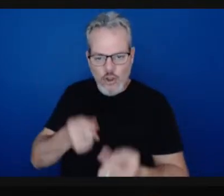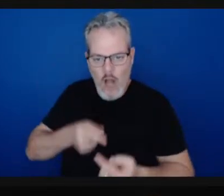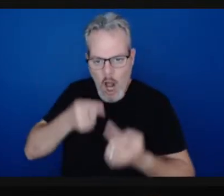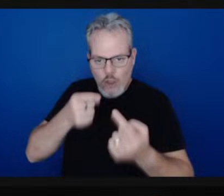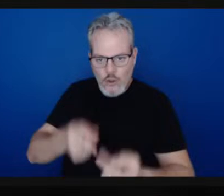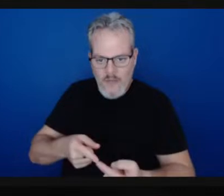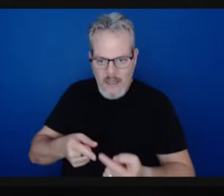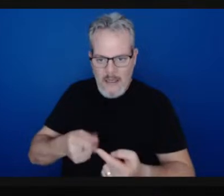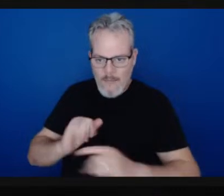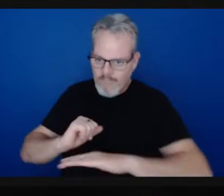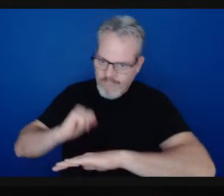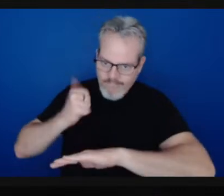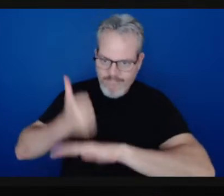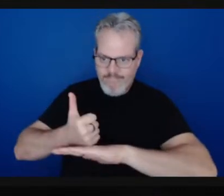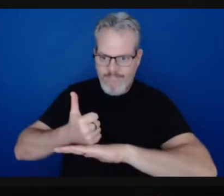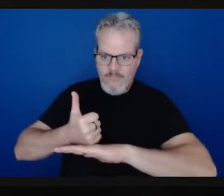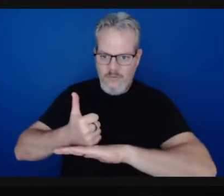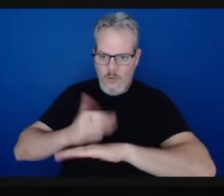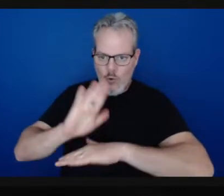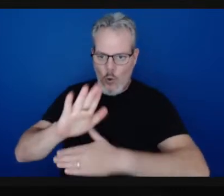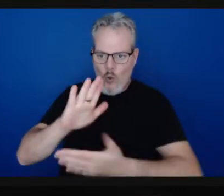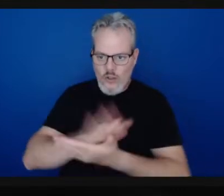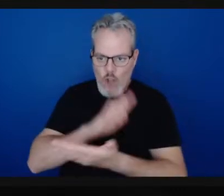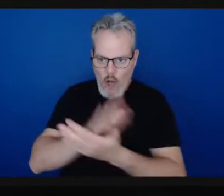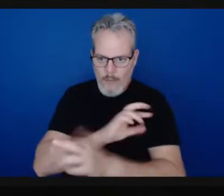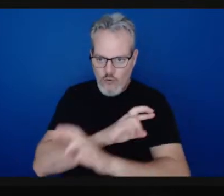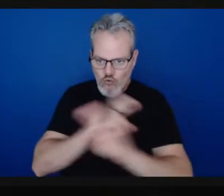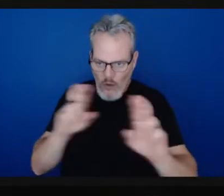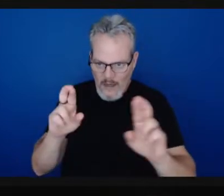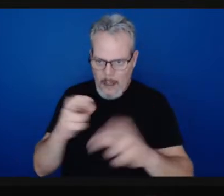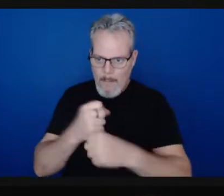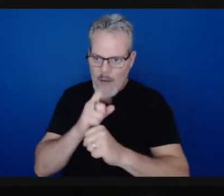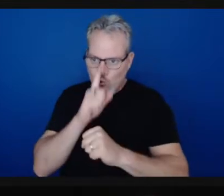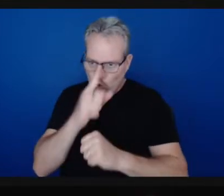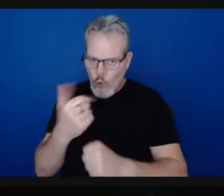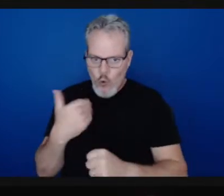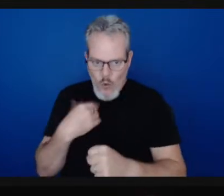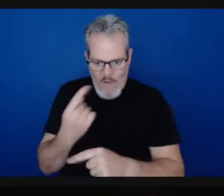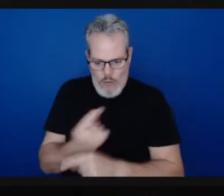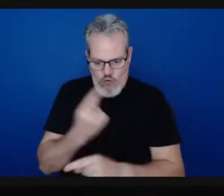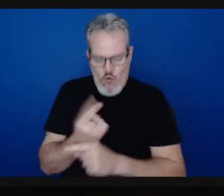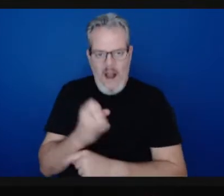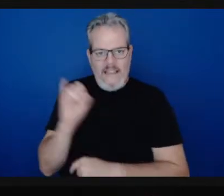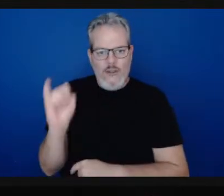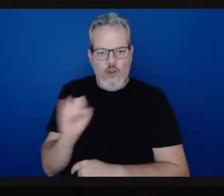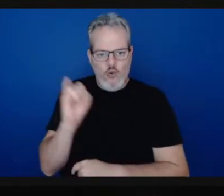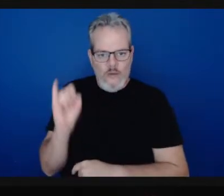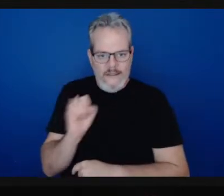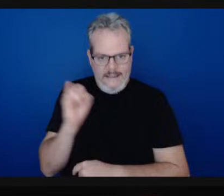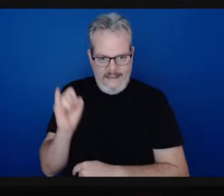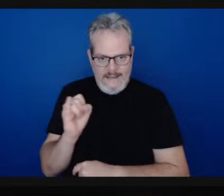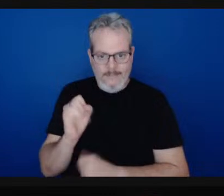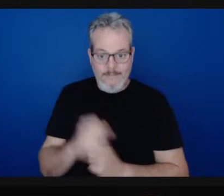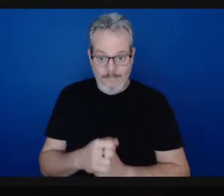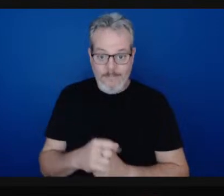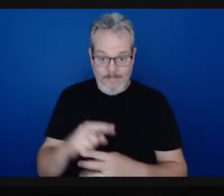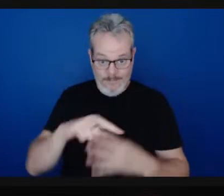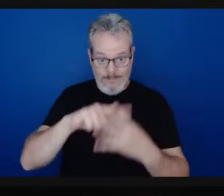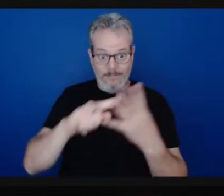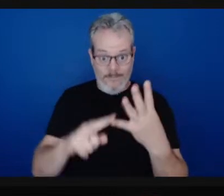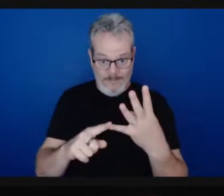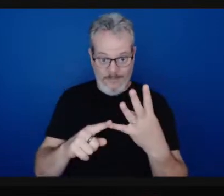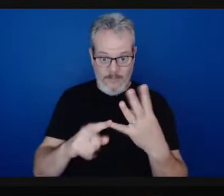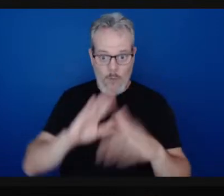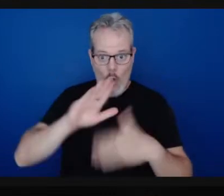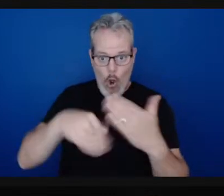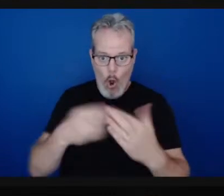the weak parts of your property and making sure you have the right insurances. This is all recommended